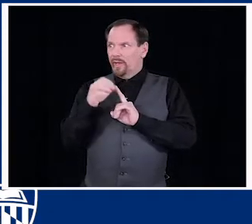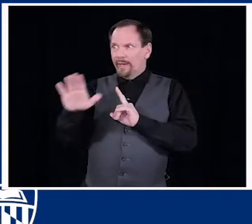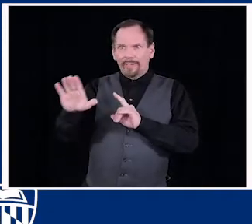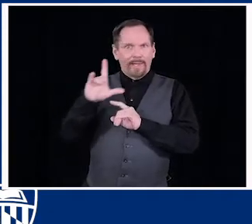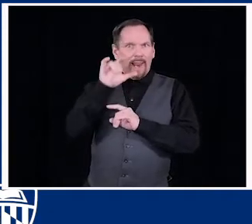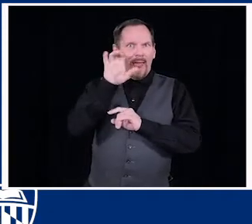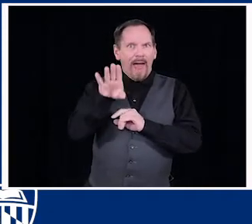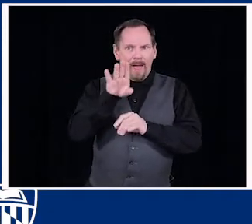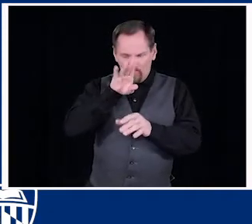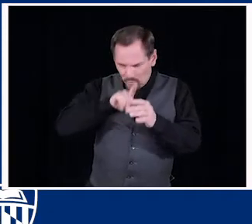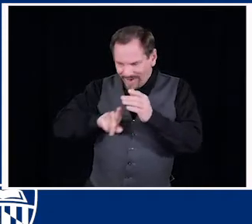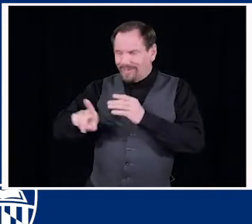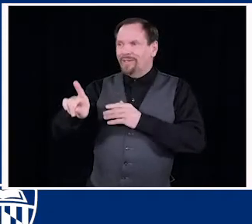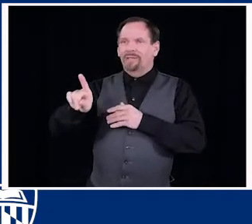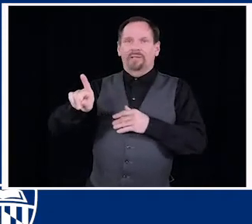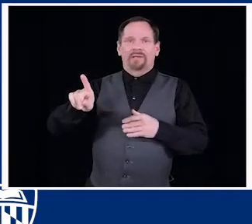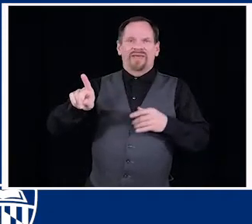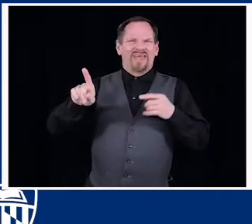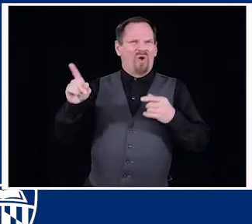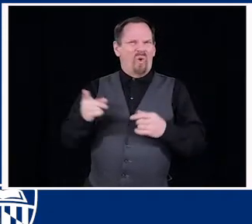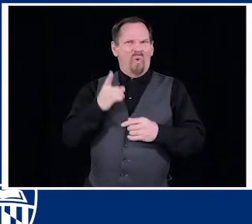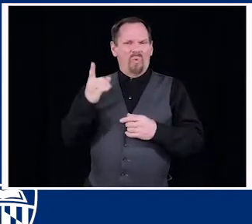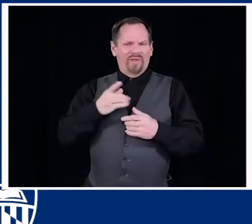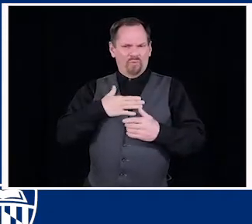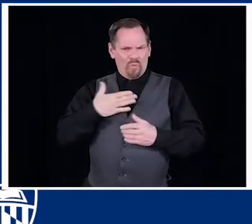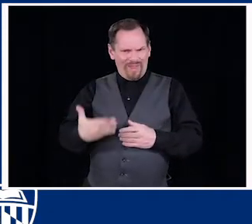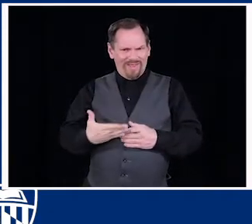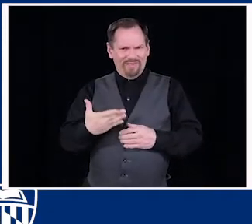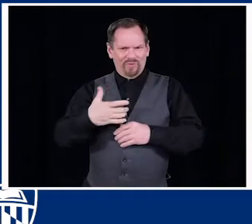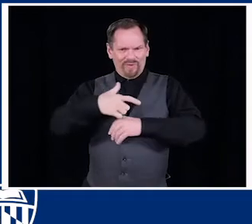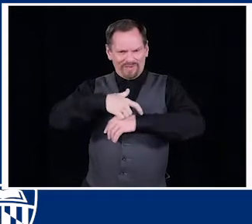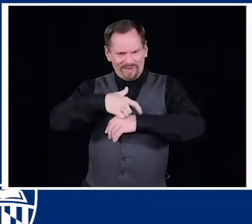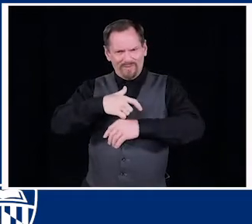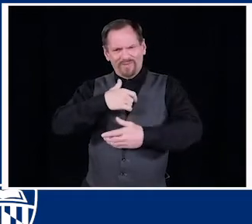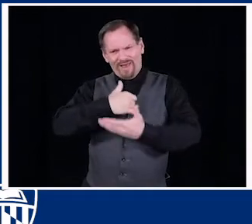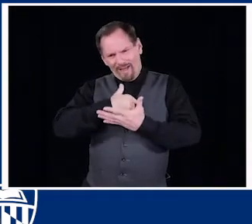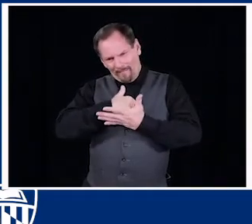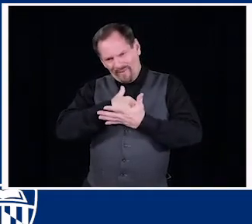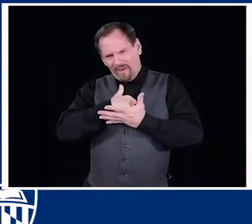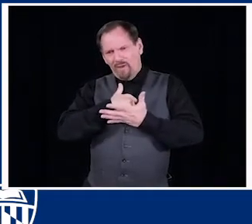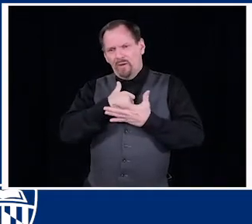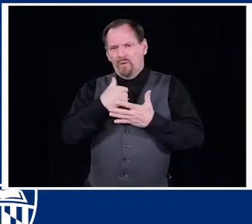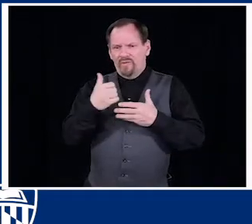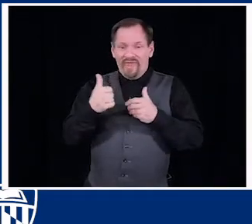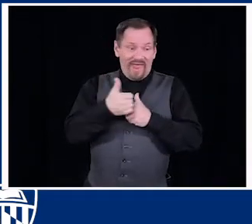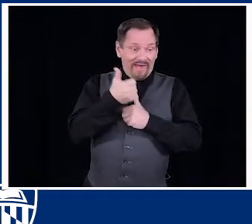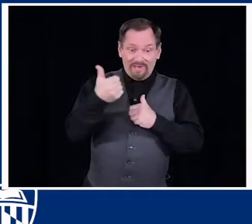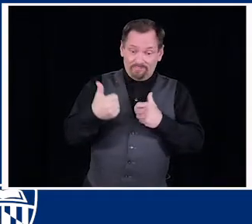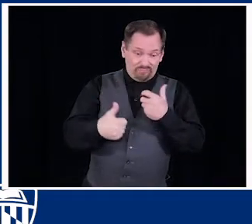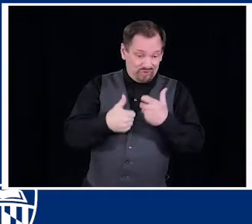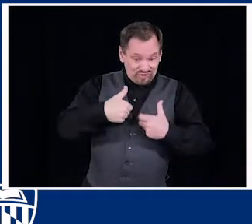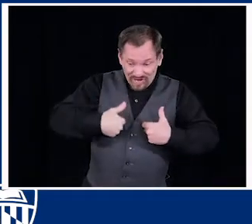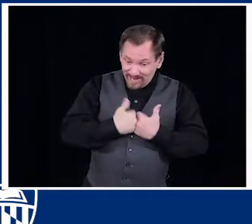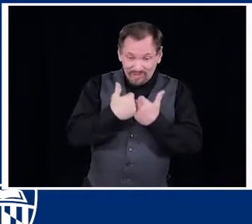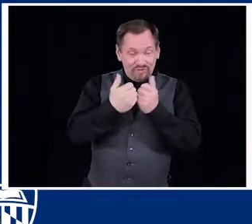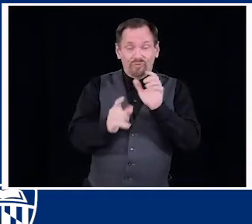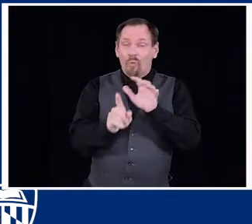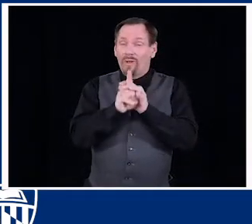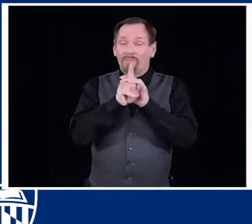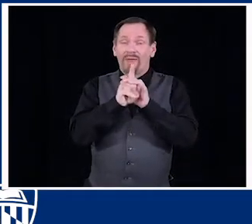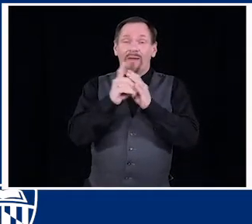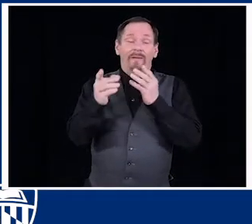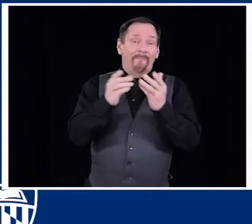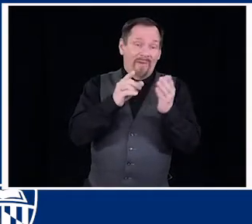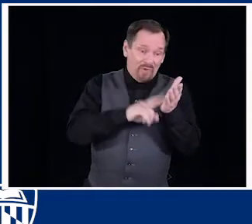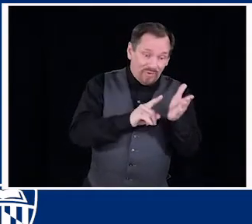lab. I really appreciated how he was always willing to take time to help me out with any problem I might have. This might be a problem in class,